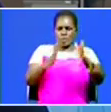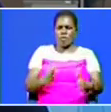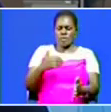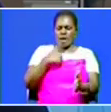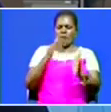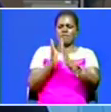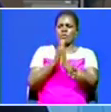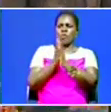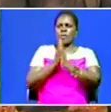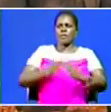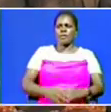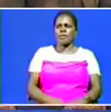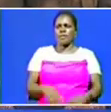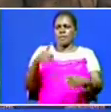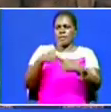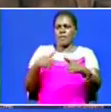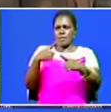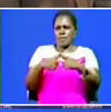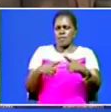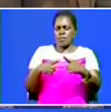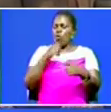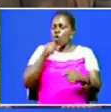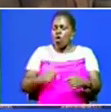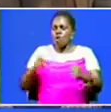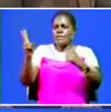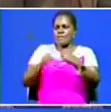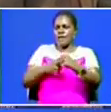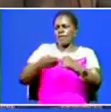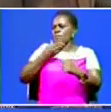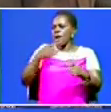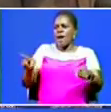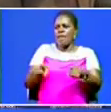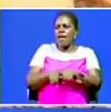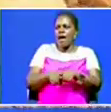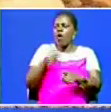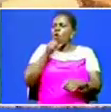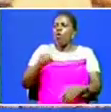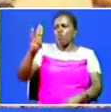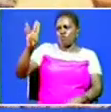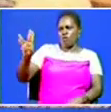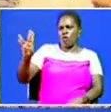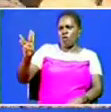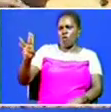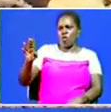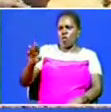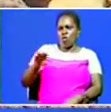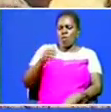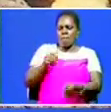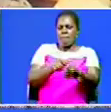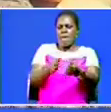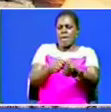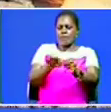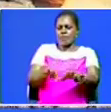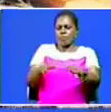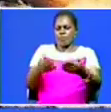that story. Seven-year-old Benson Kiroi and his kid brother Eric, aged four, making efforts to roast these maize